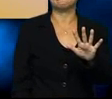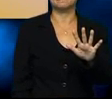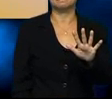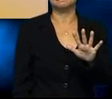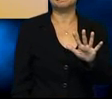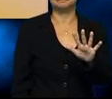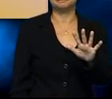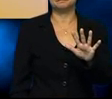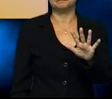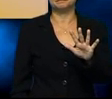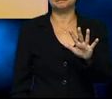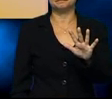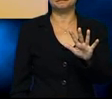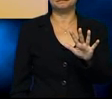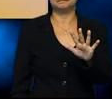5.